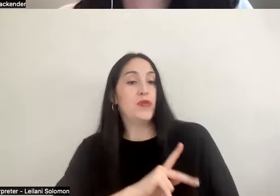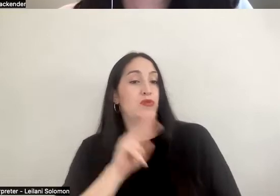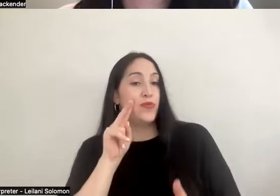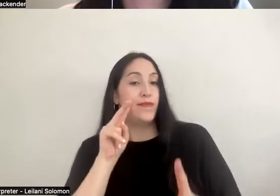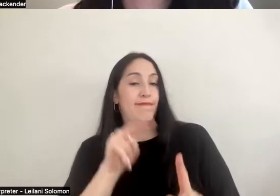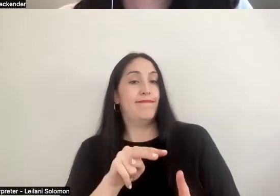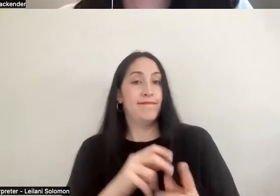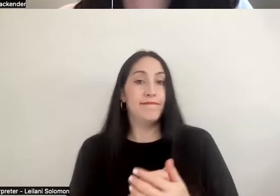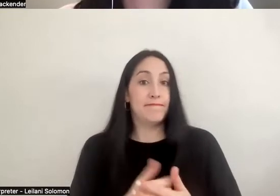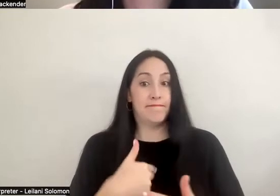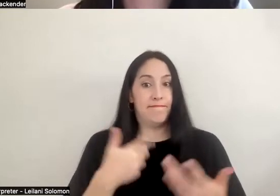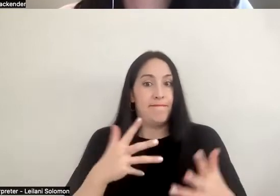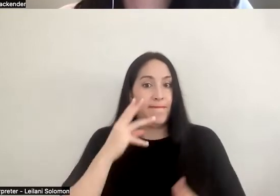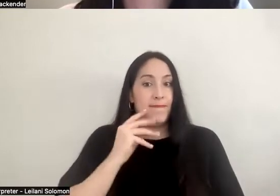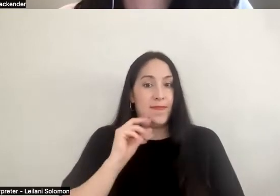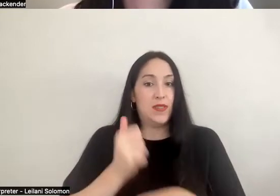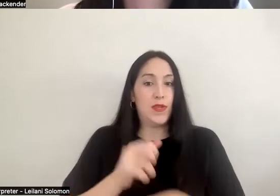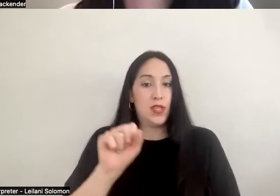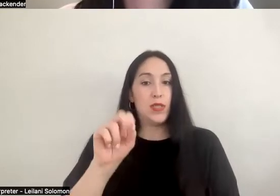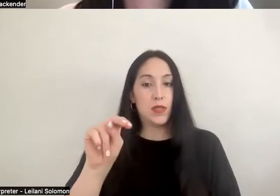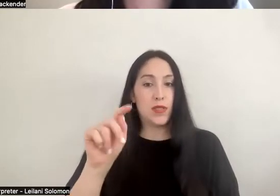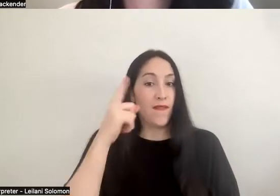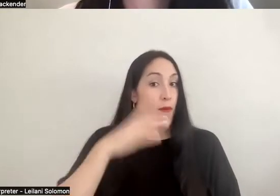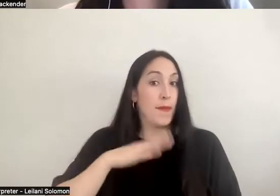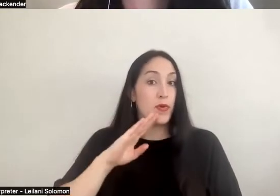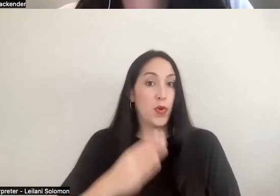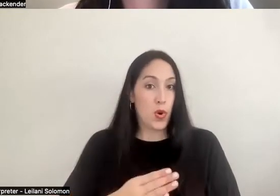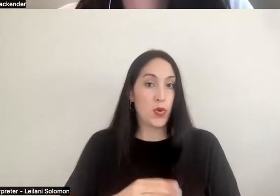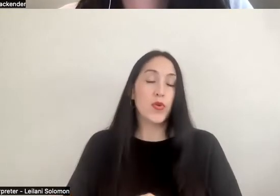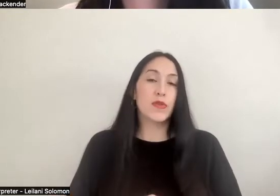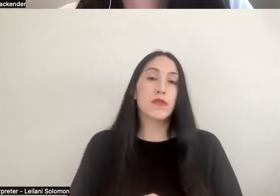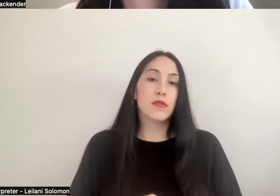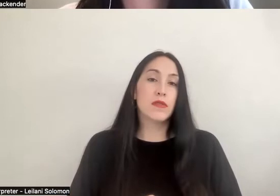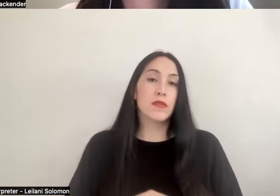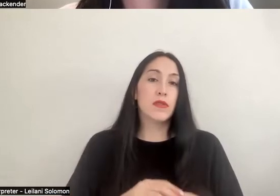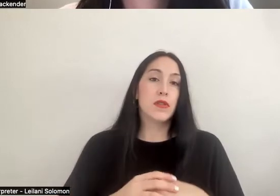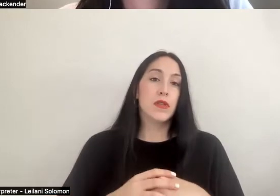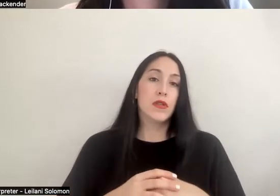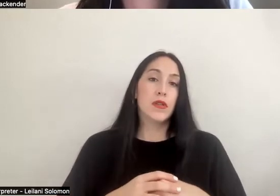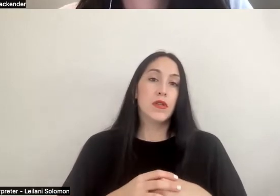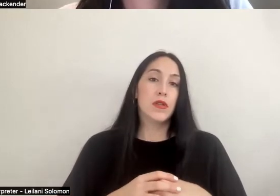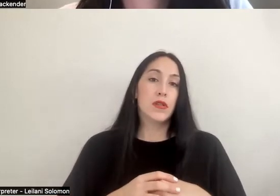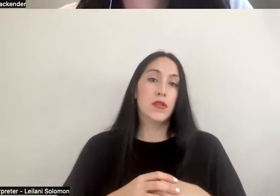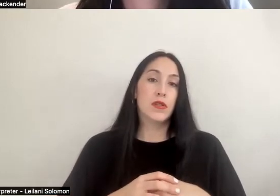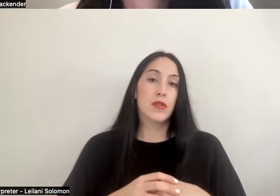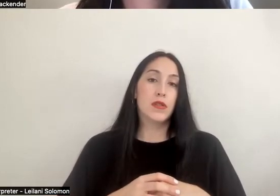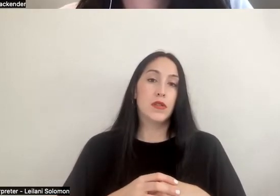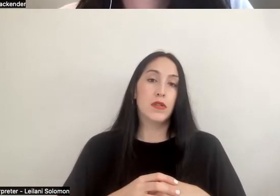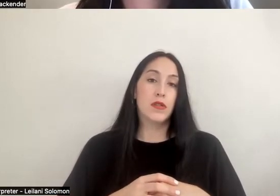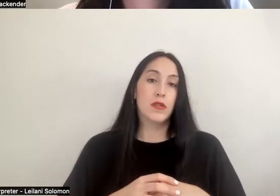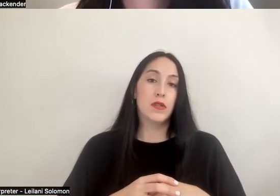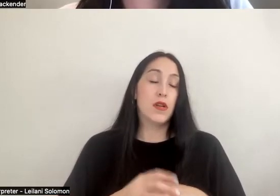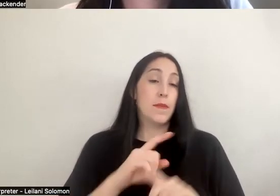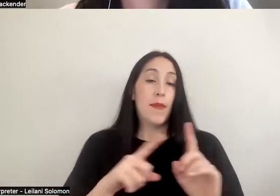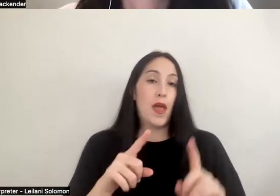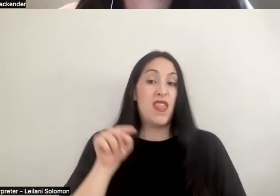have created a special needs trust for my daughter, but it doesn't get funded until my wife and I